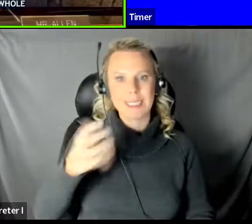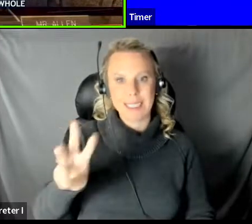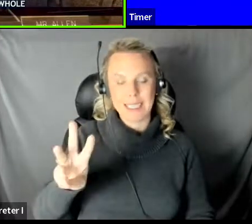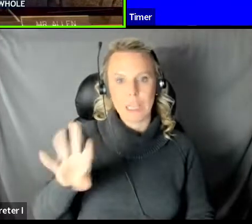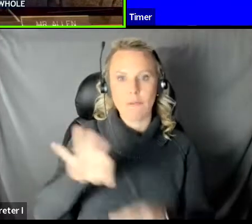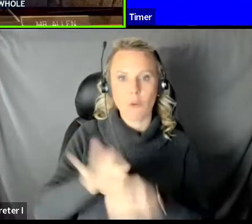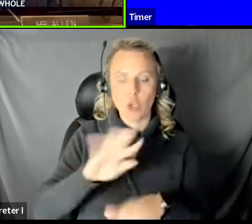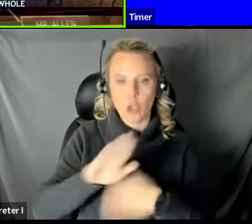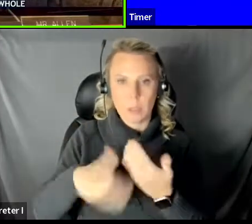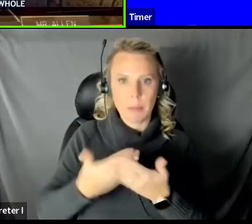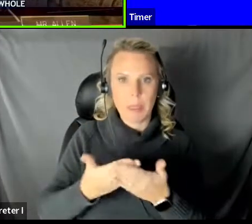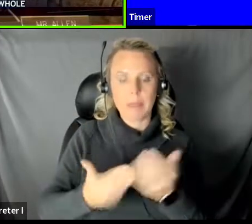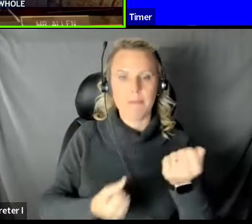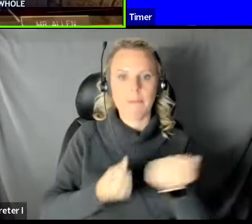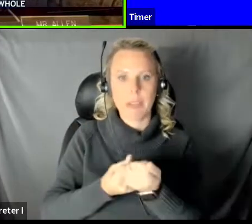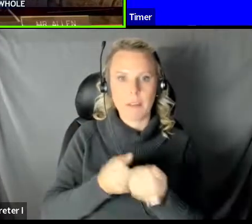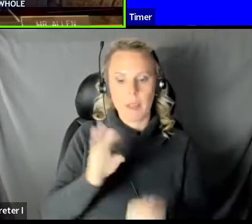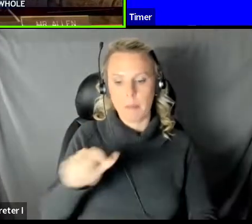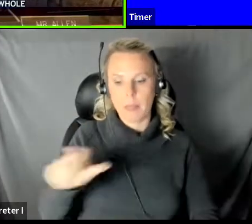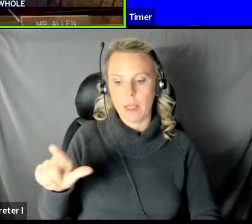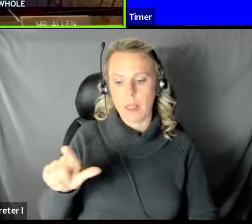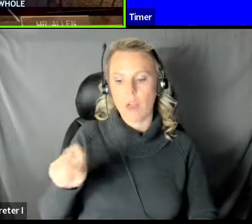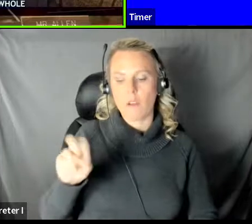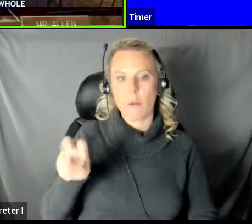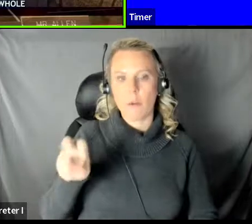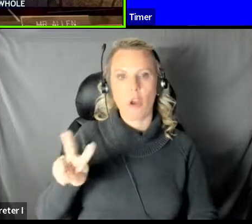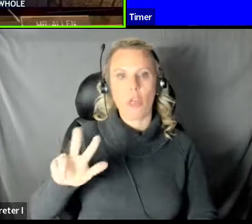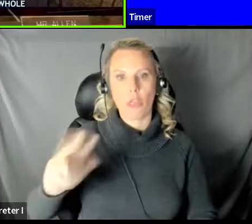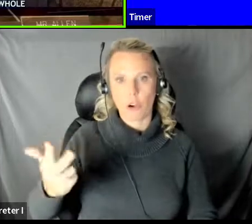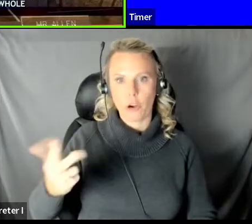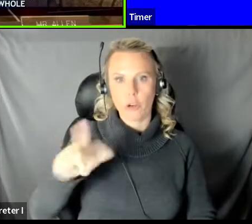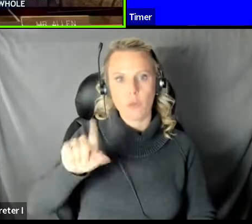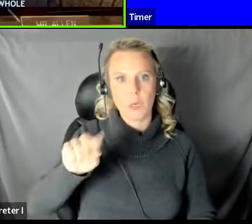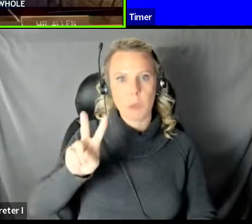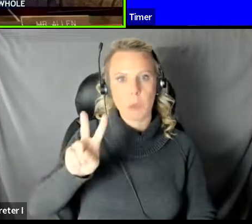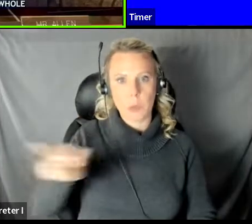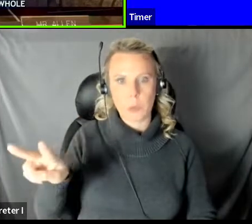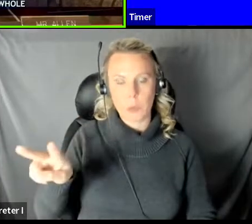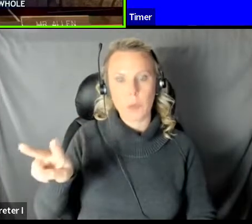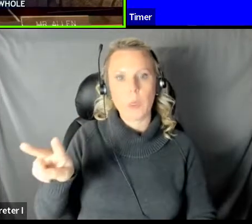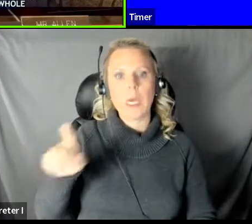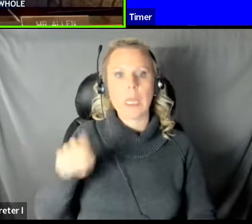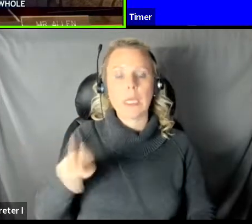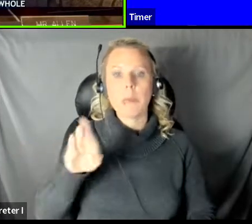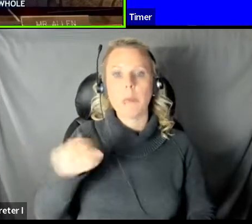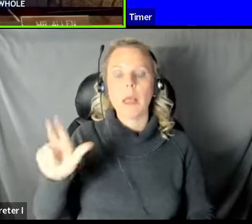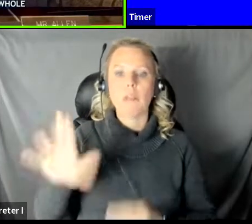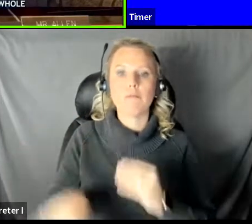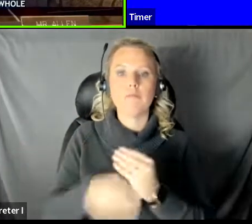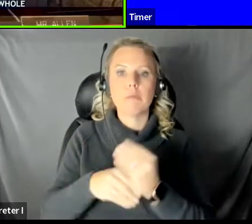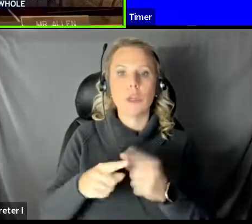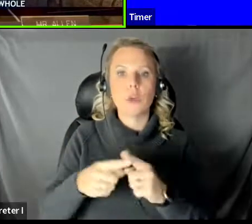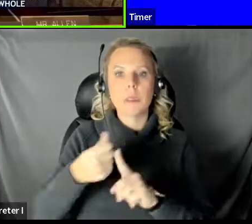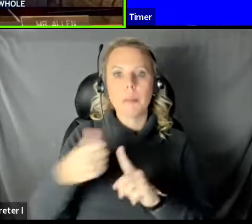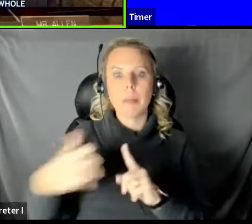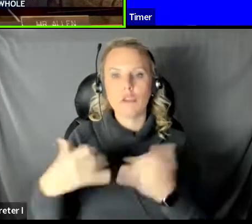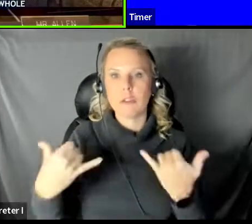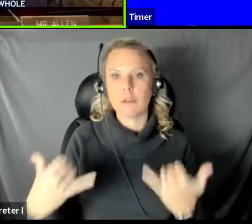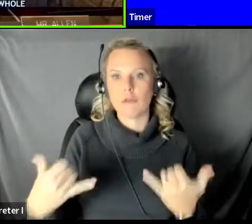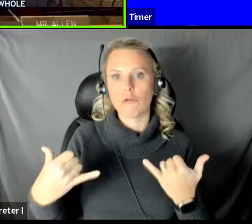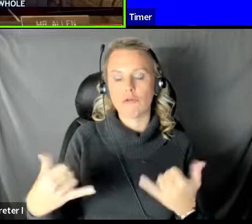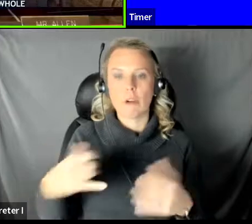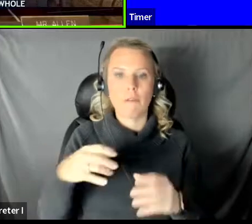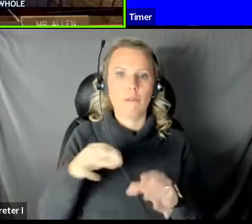voted unanimously in favor of the bill on November 3rd, 2022. This bill builds upon and expands the district's current automatic